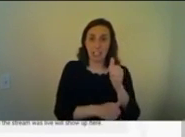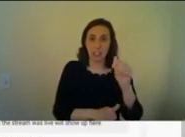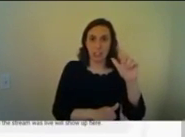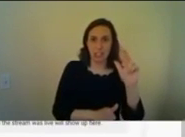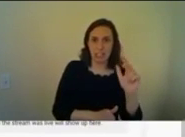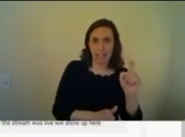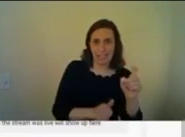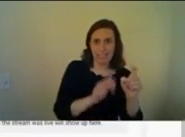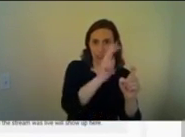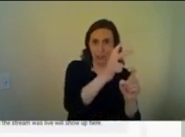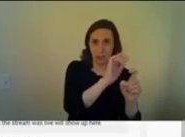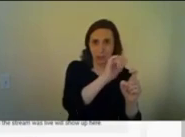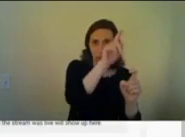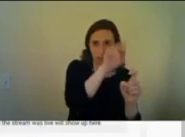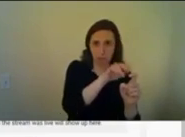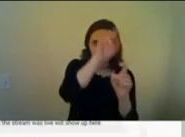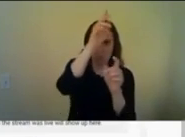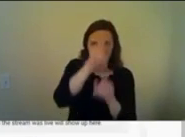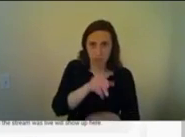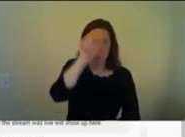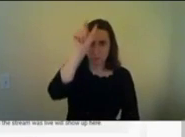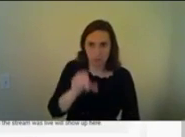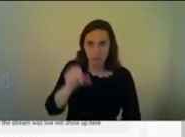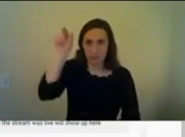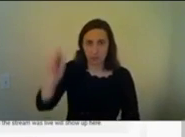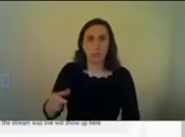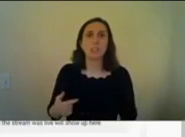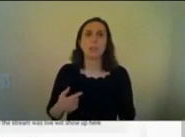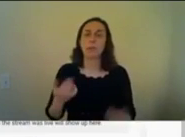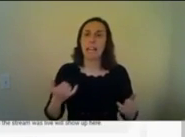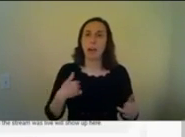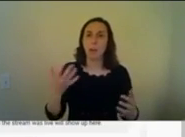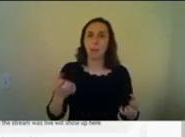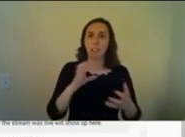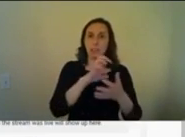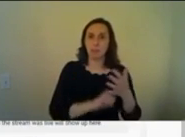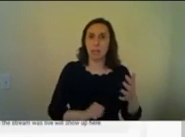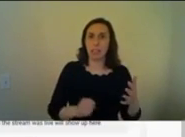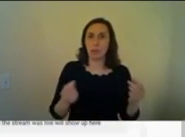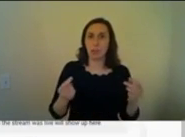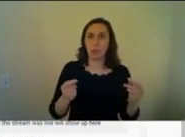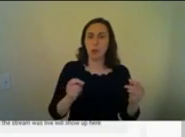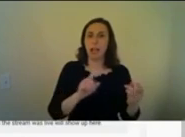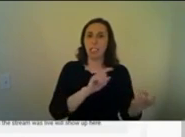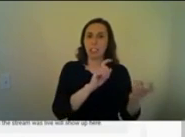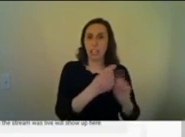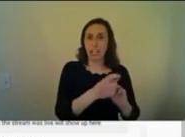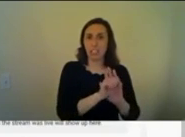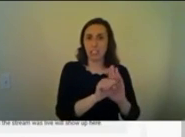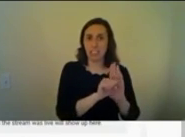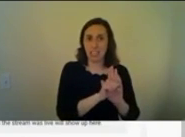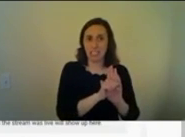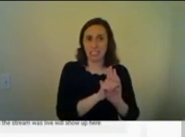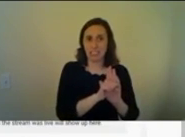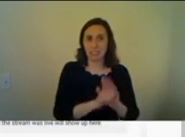And so I want to subtract these, so I'm going to change the signs, right? Because subtraction is a change